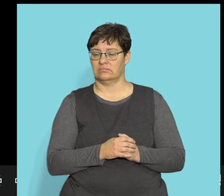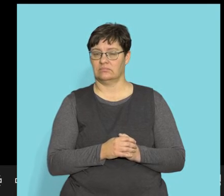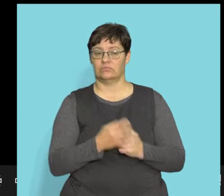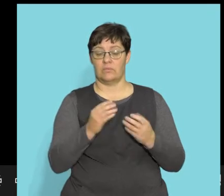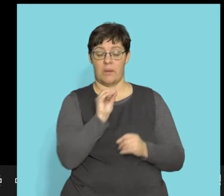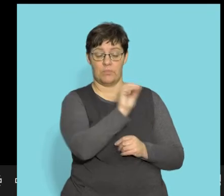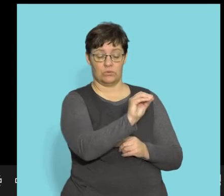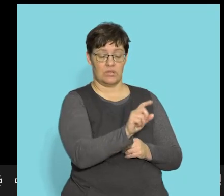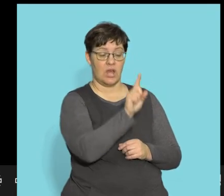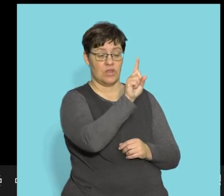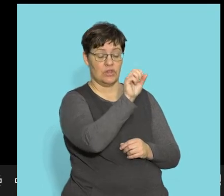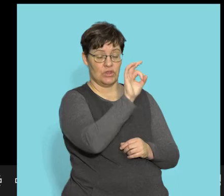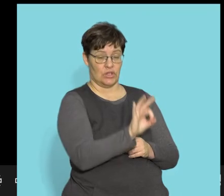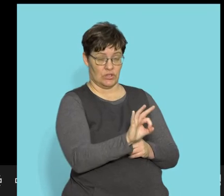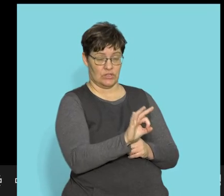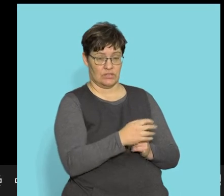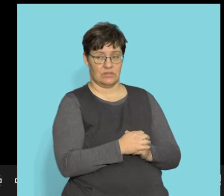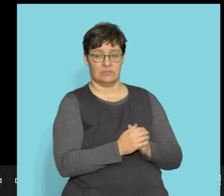So we're going to have a third